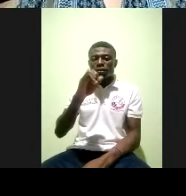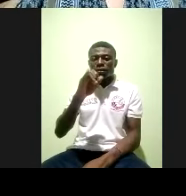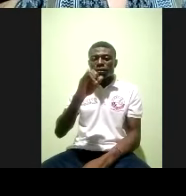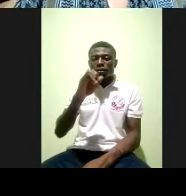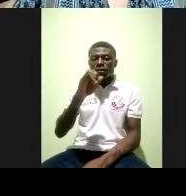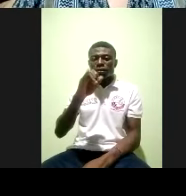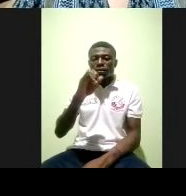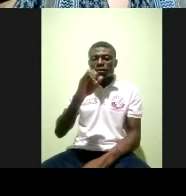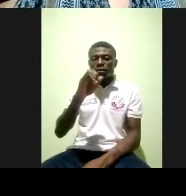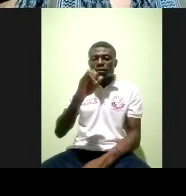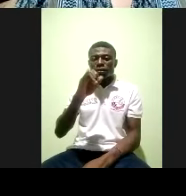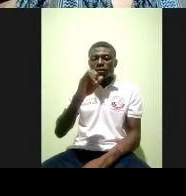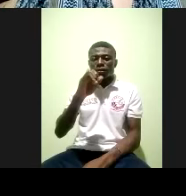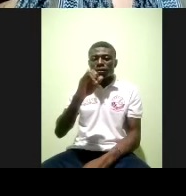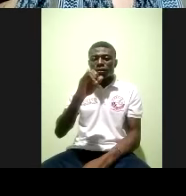them.